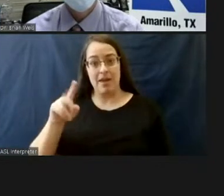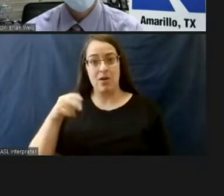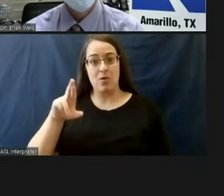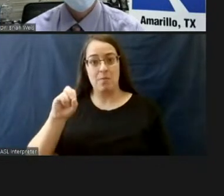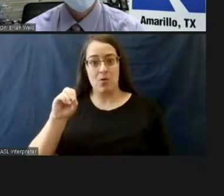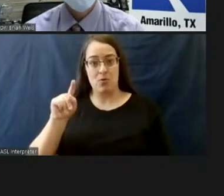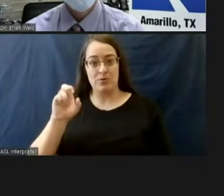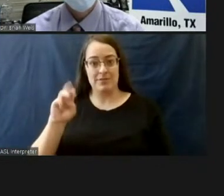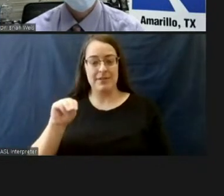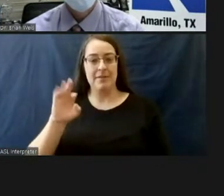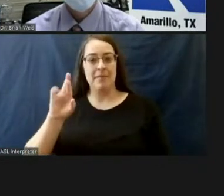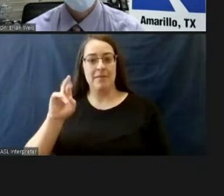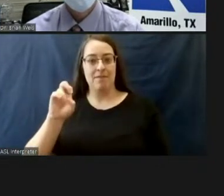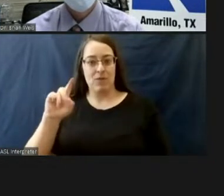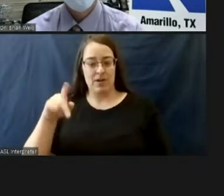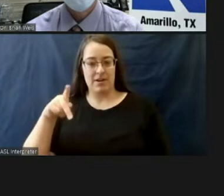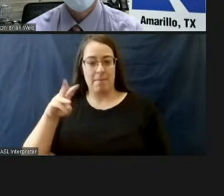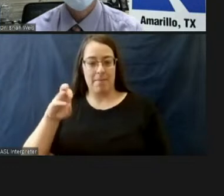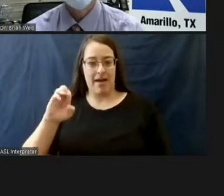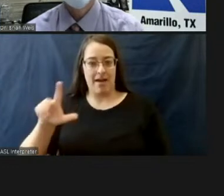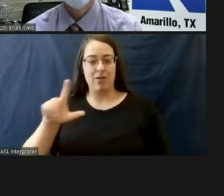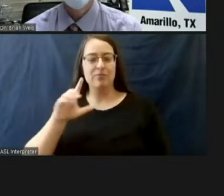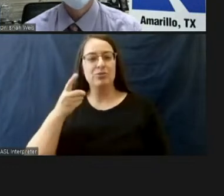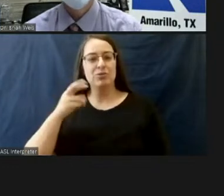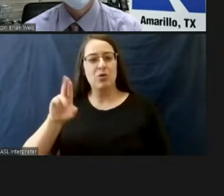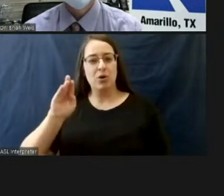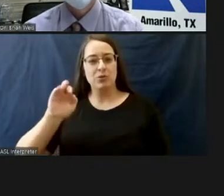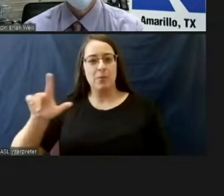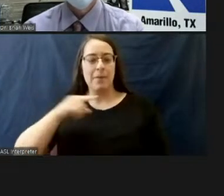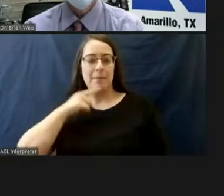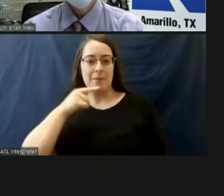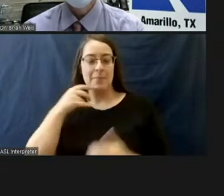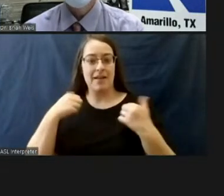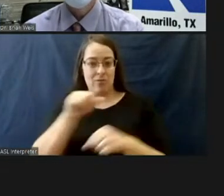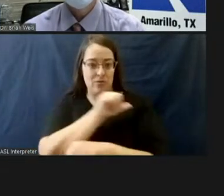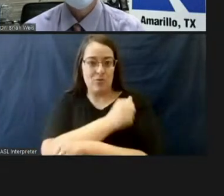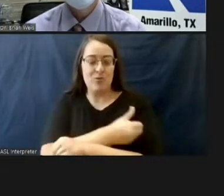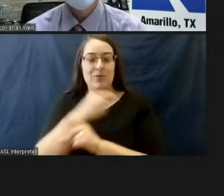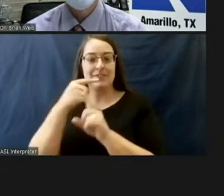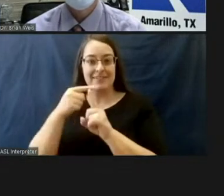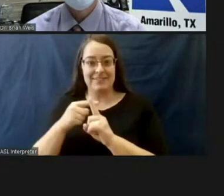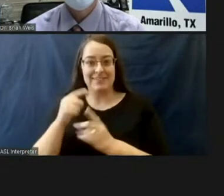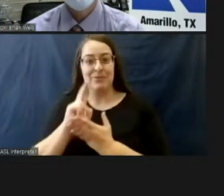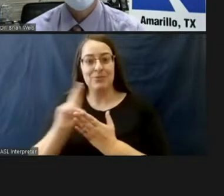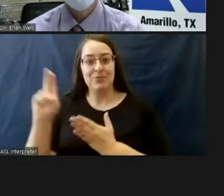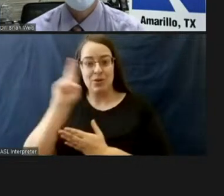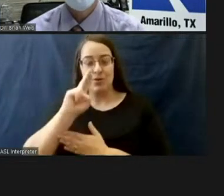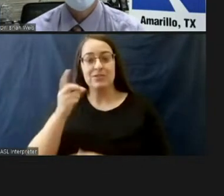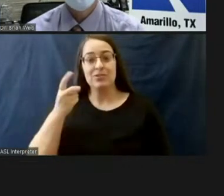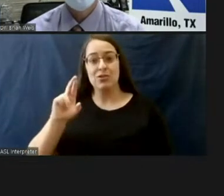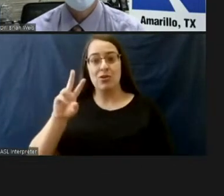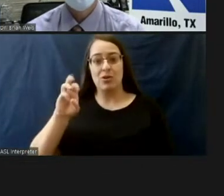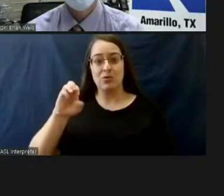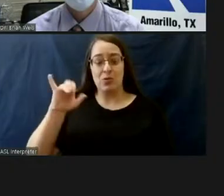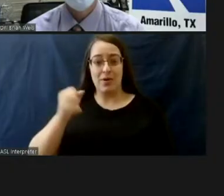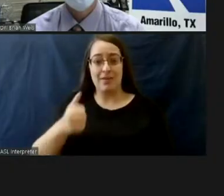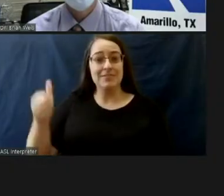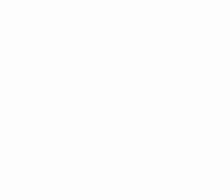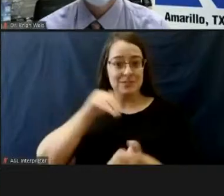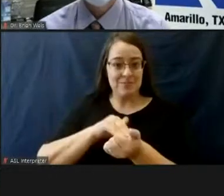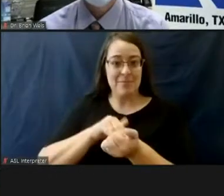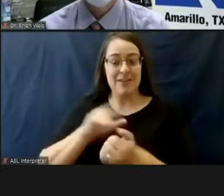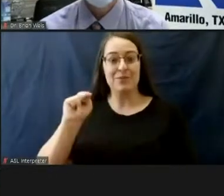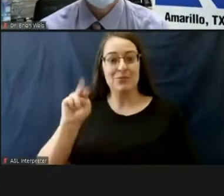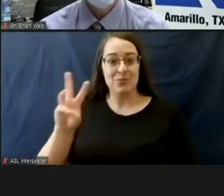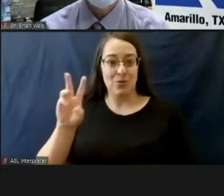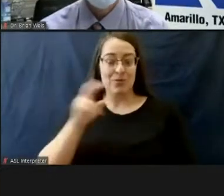Powell, Dr. Todd Bell, Public Health Authority, Texas Tech University Health Sciences Center, Dr. Brian Weiss, Chief Medical Officer for Northwest